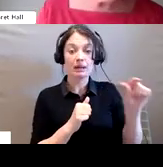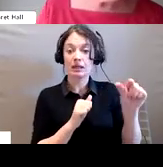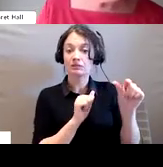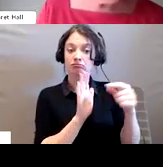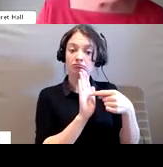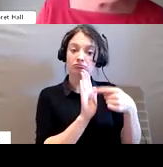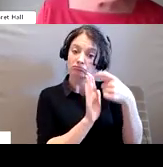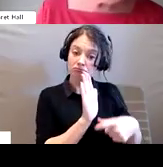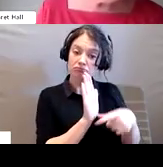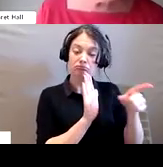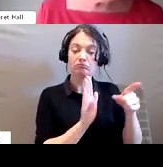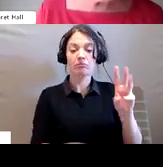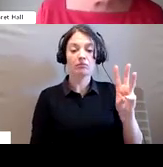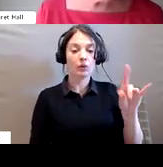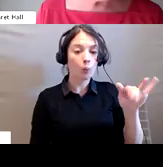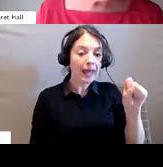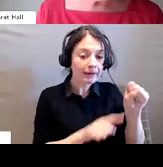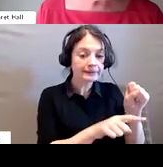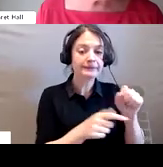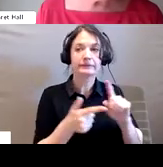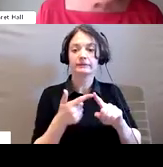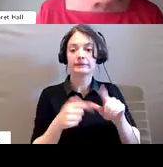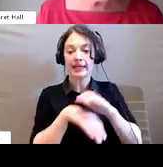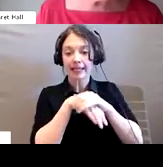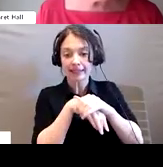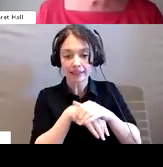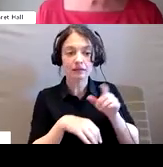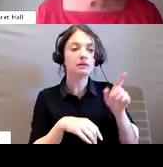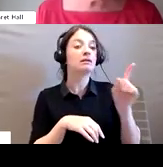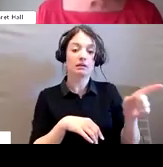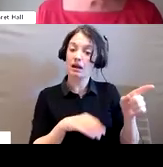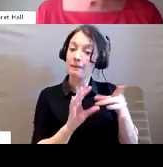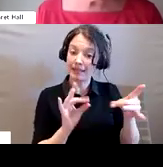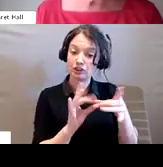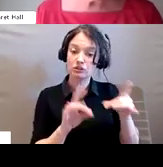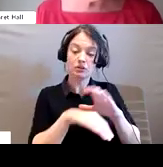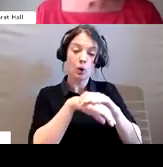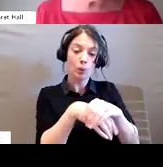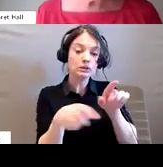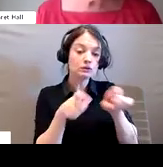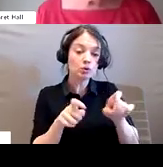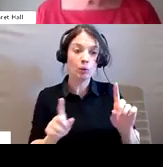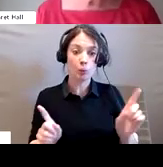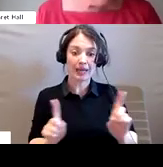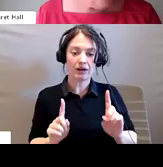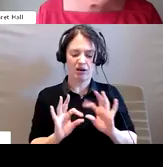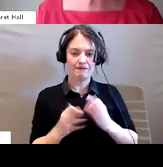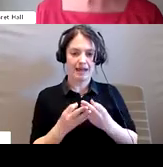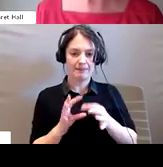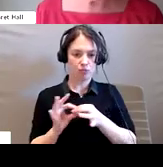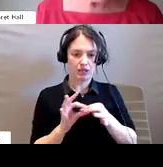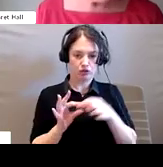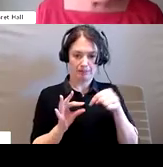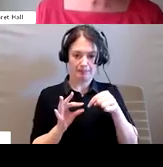I commented on earlier, refers explicitly to coercive control in family relationships as a